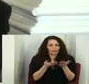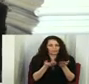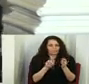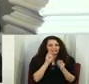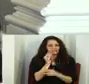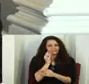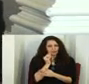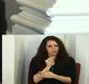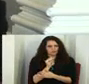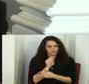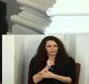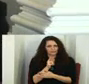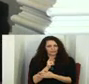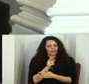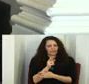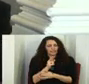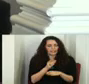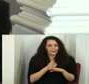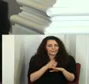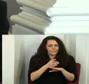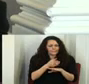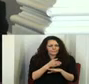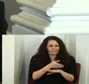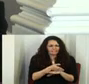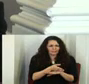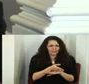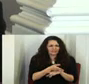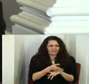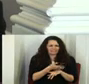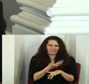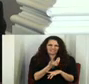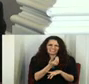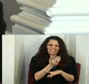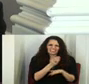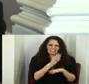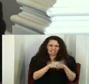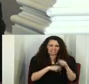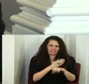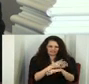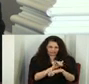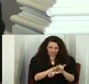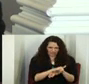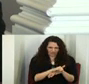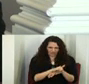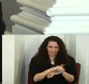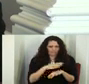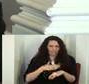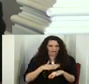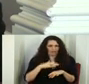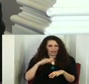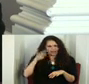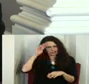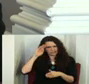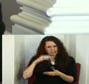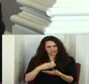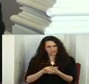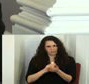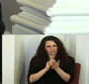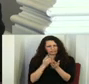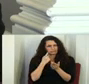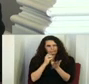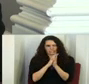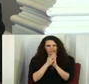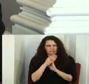About 15 years after that, my son had just turned 15. He was on the computer doing all